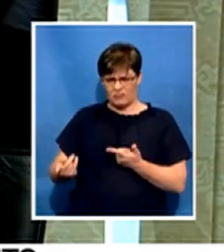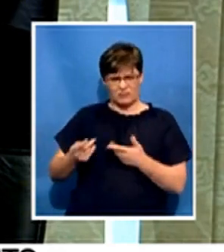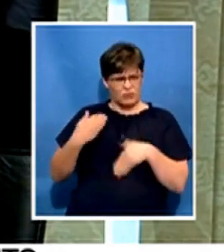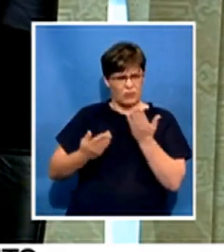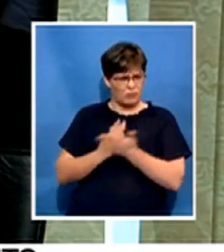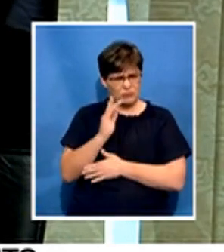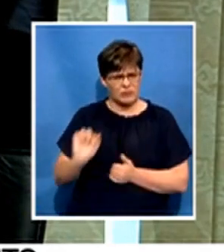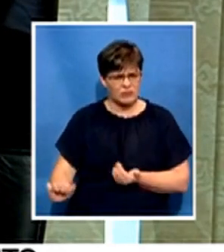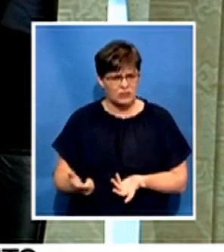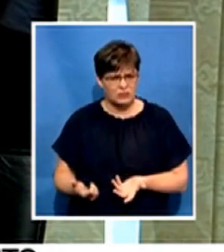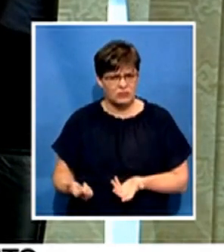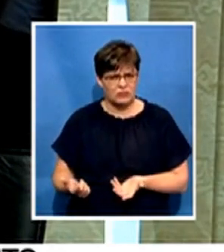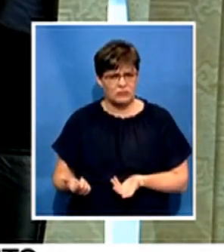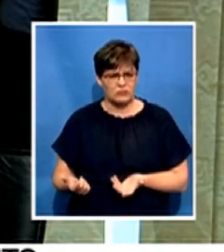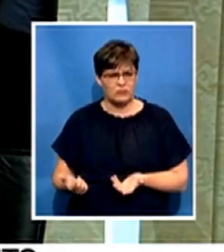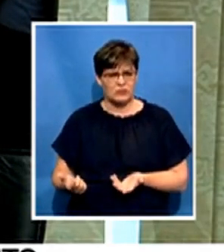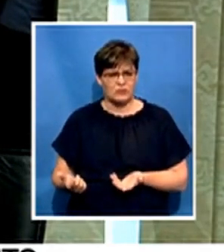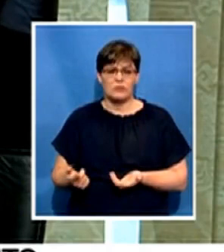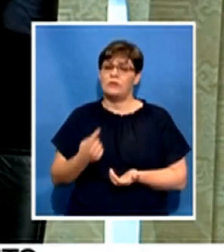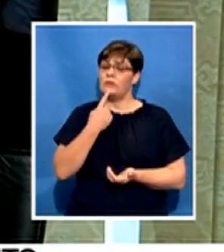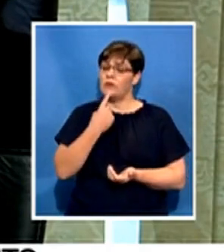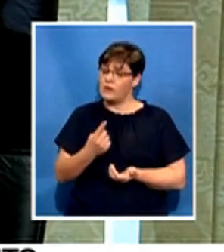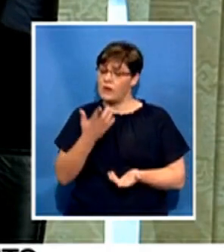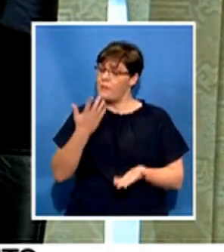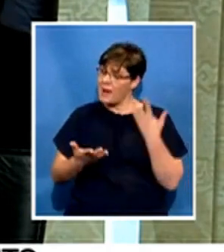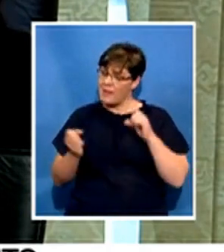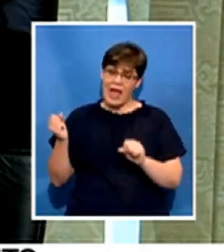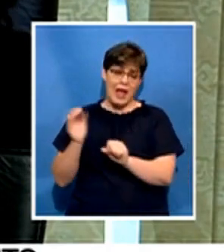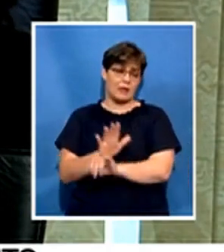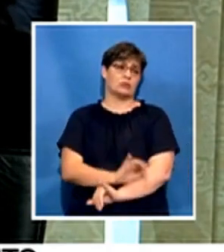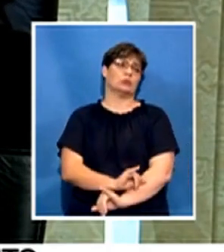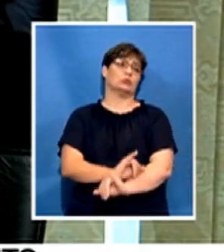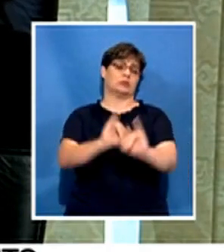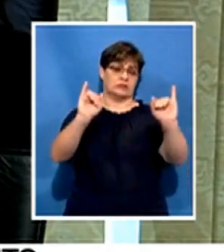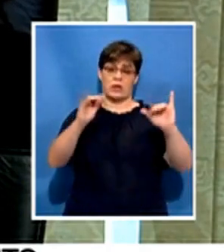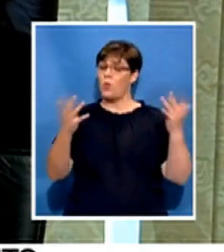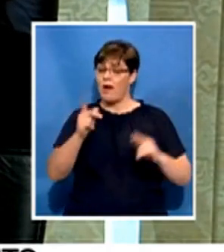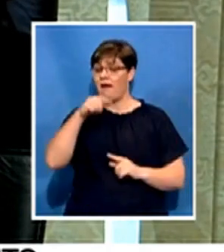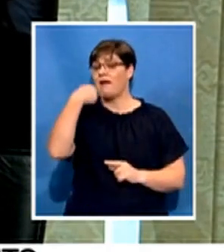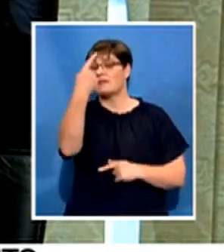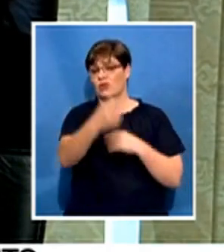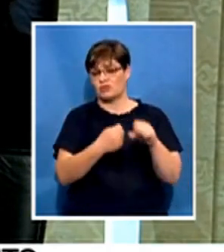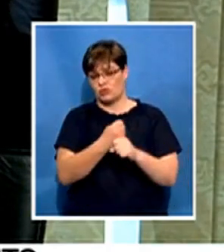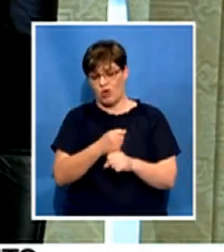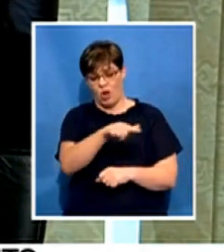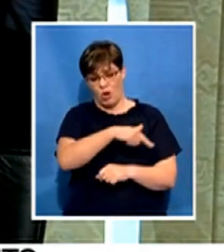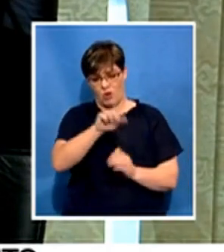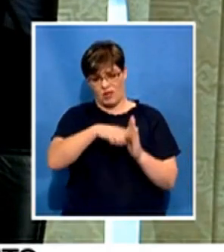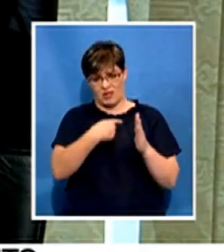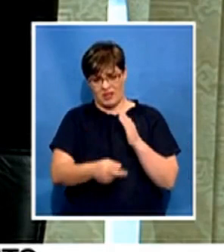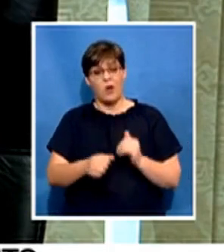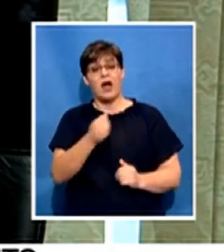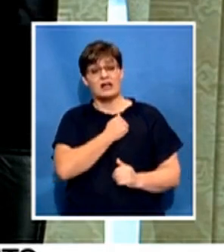this may have huge implications in the local government elections, because it is Cosatu members that will have to go out and implement their